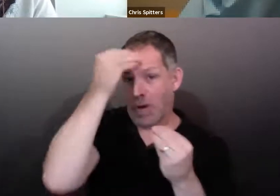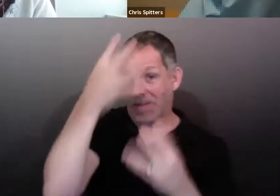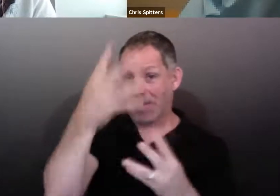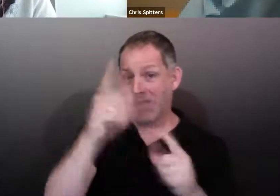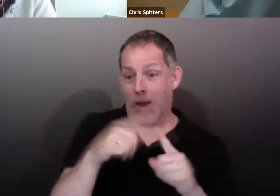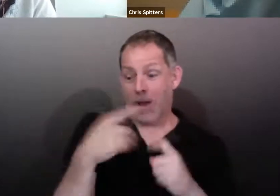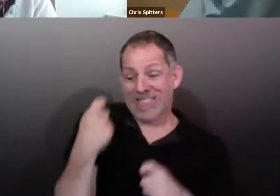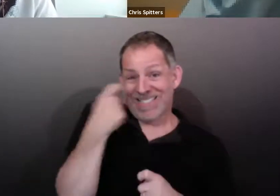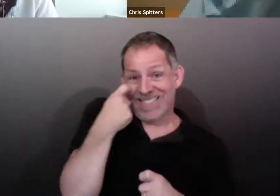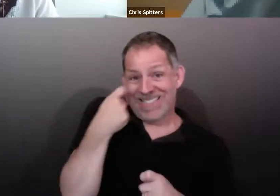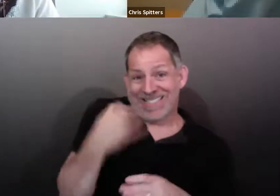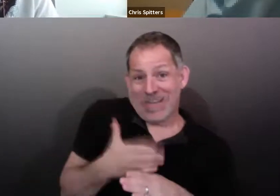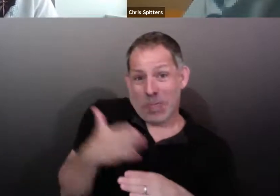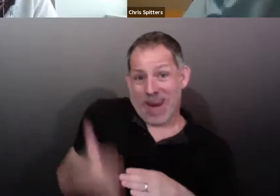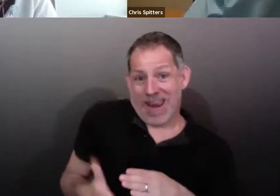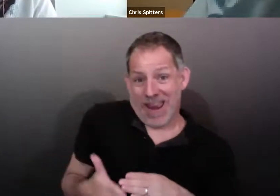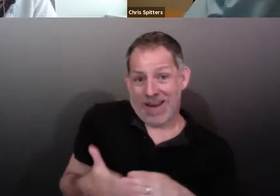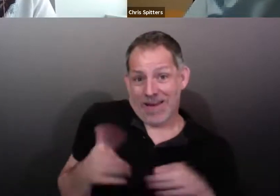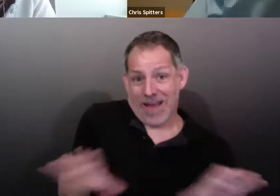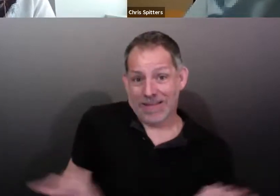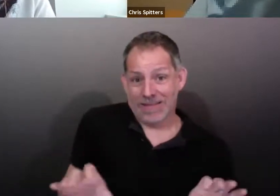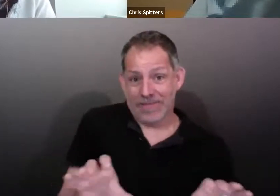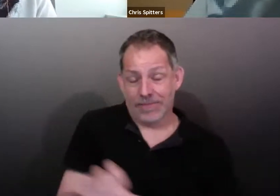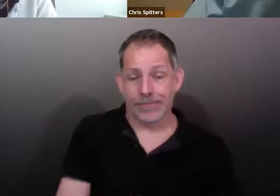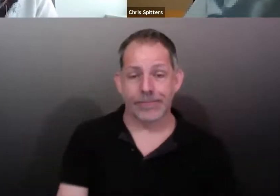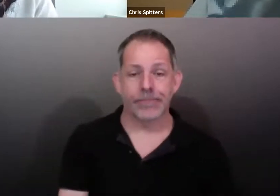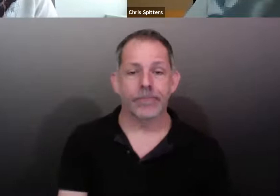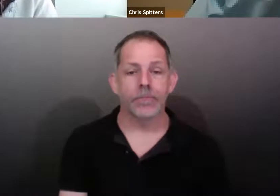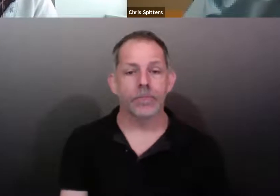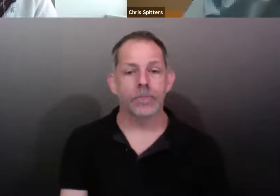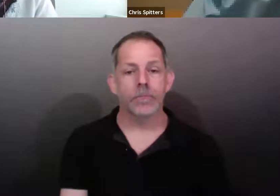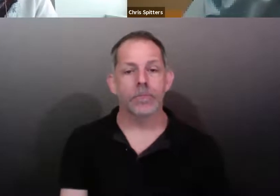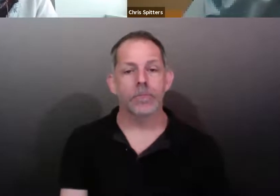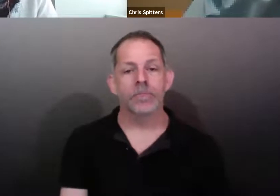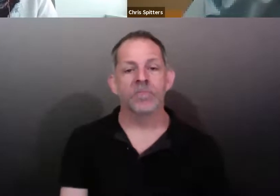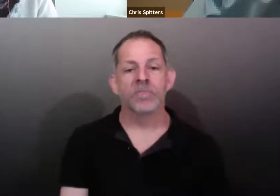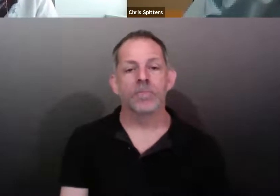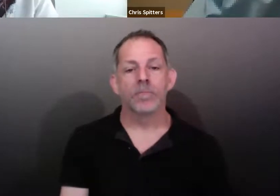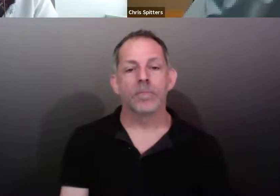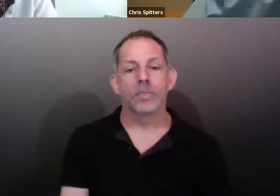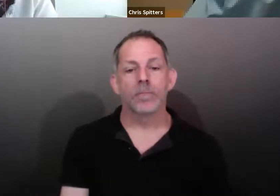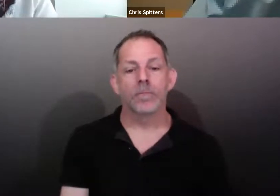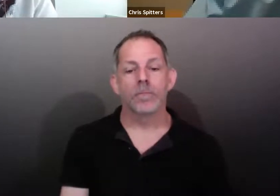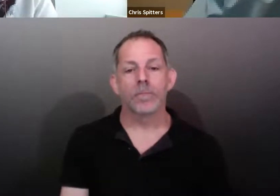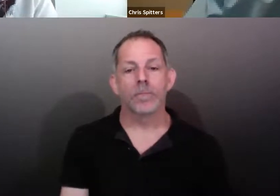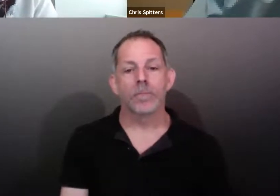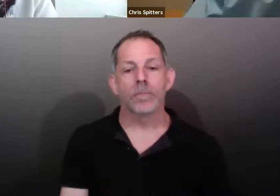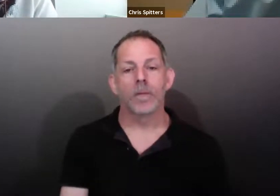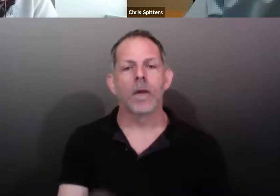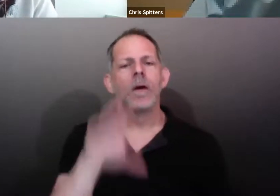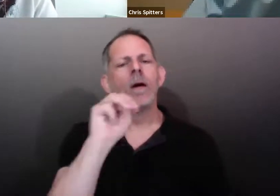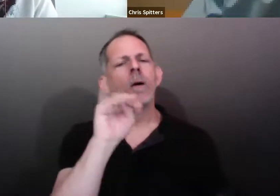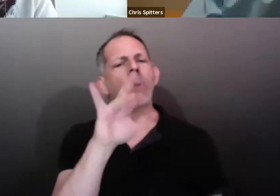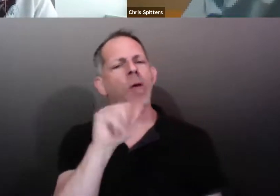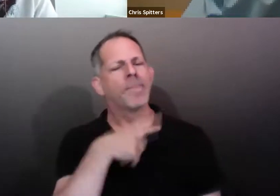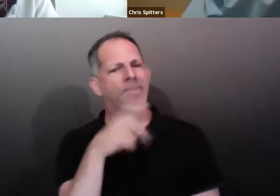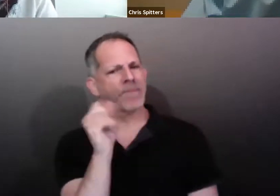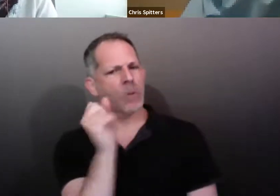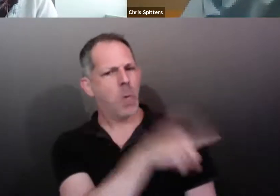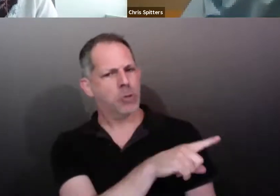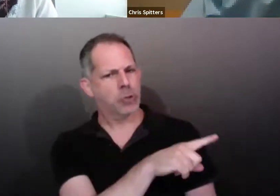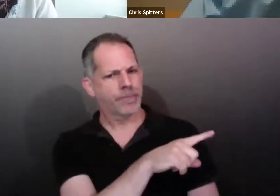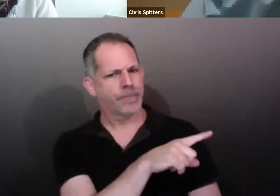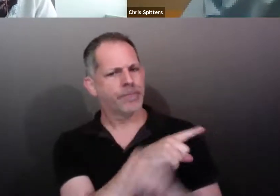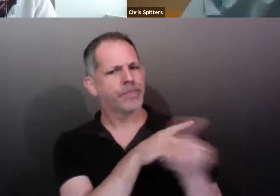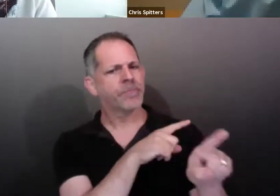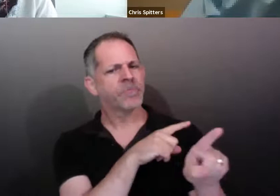question, Maria, walk us through what it was like when you felt really sick, your feelings, your worries, the physical effects,